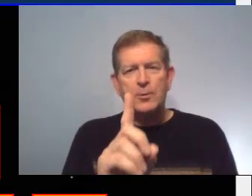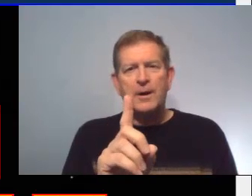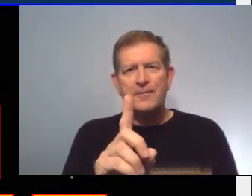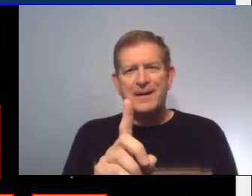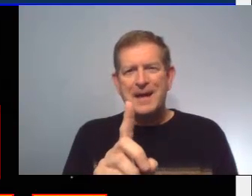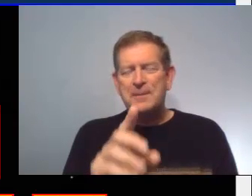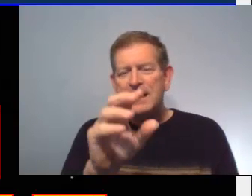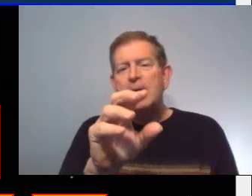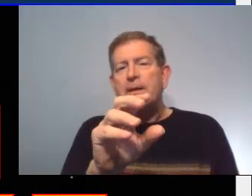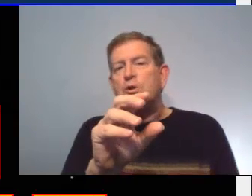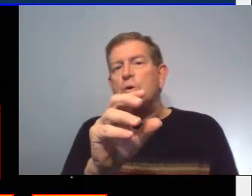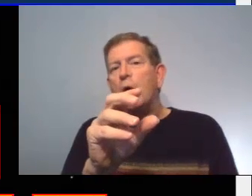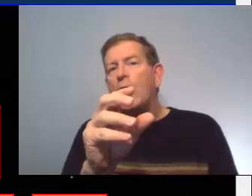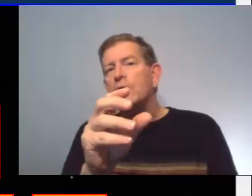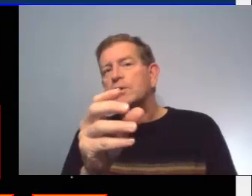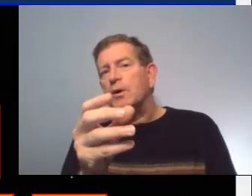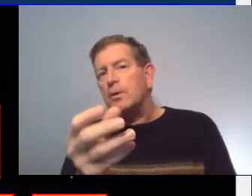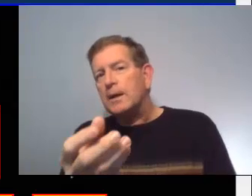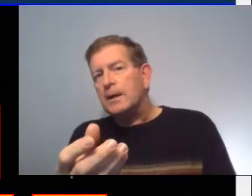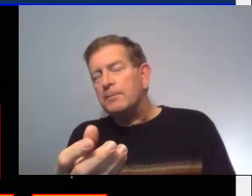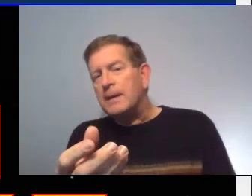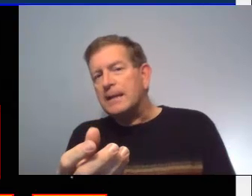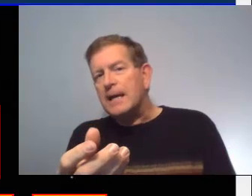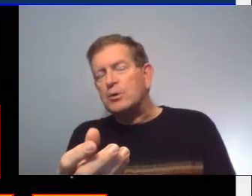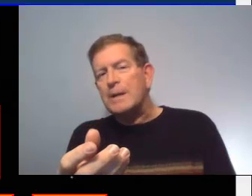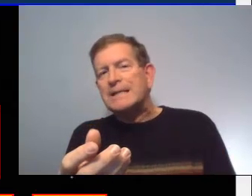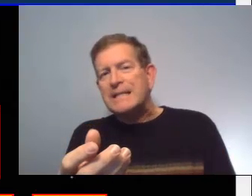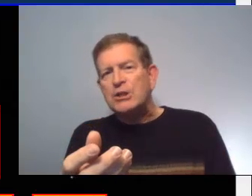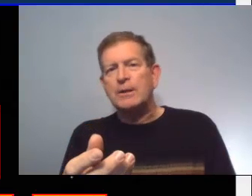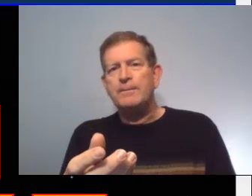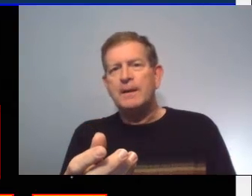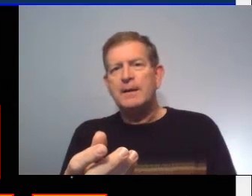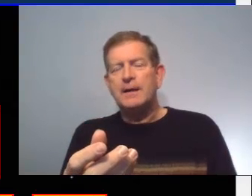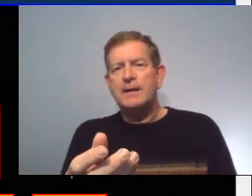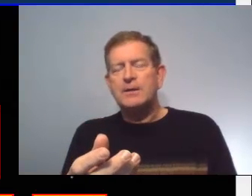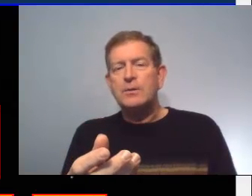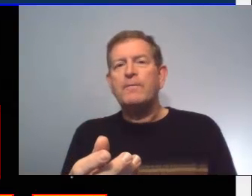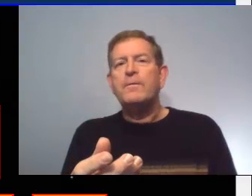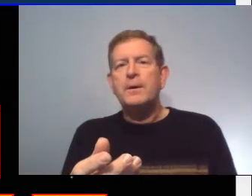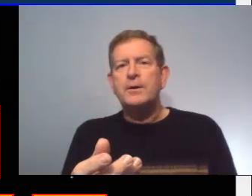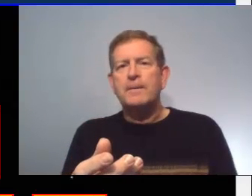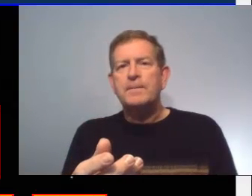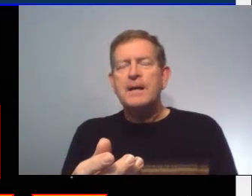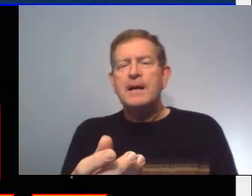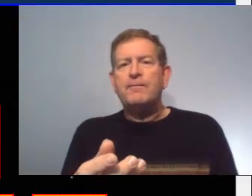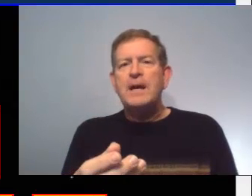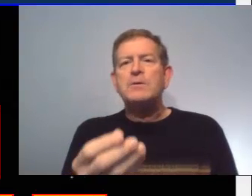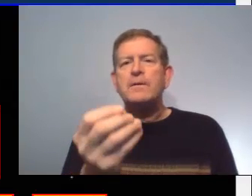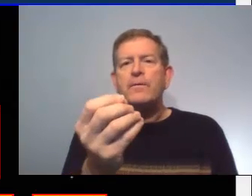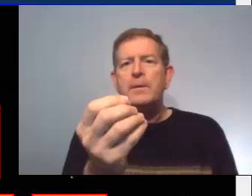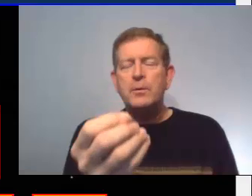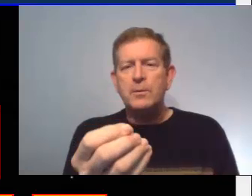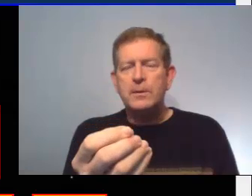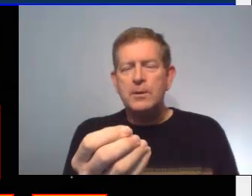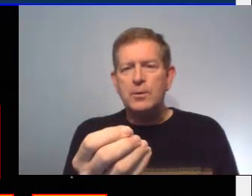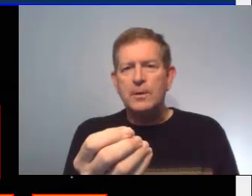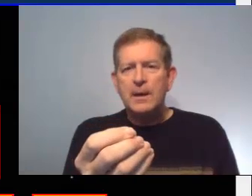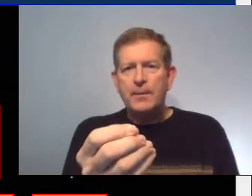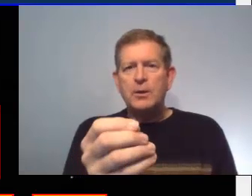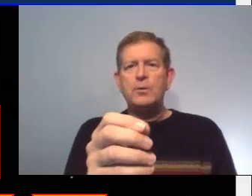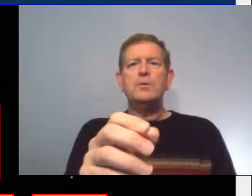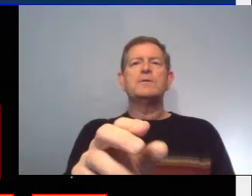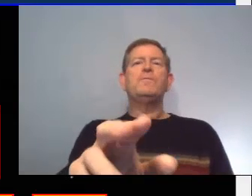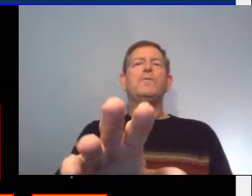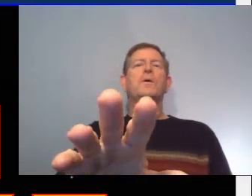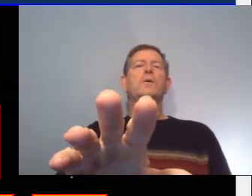I need to qualify that, but that you also make that transition to the familiar. If they use the familiar with you,